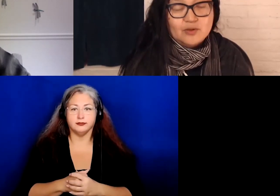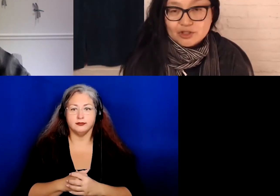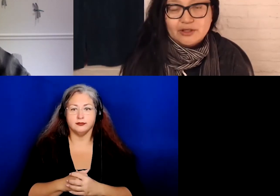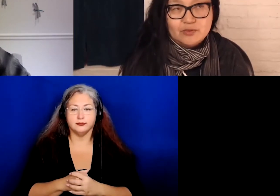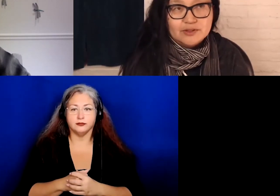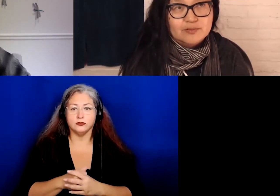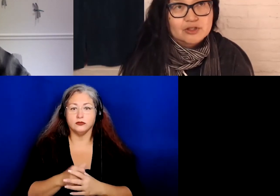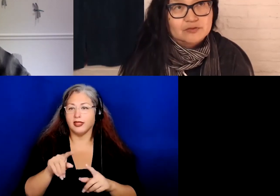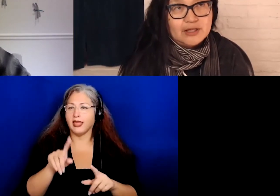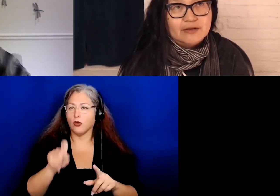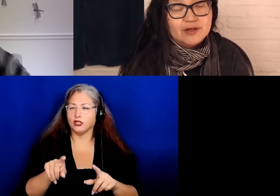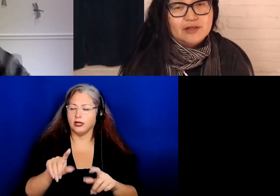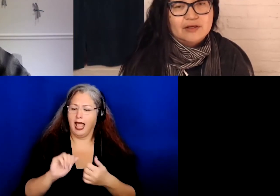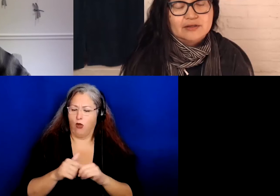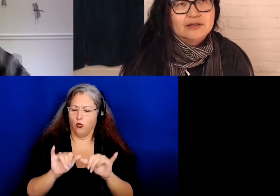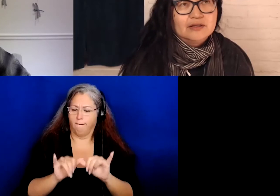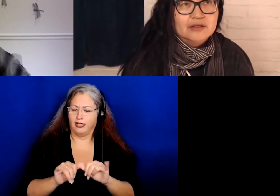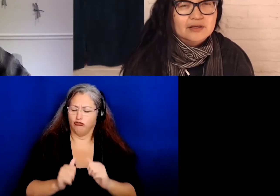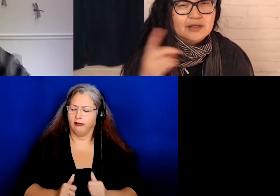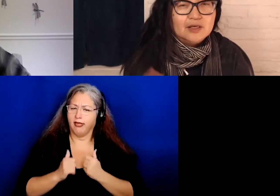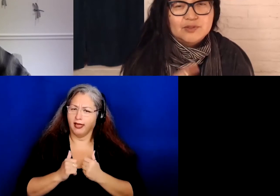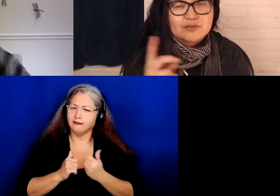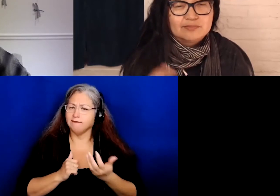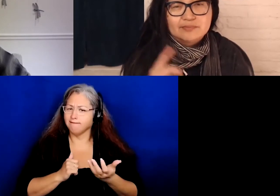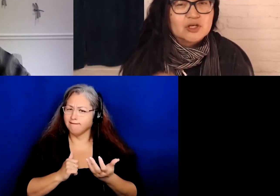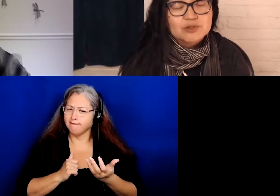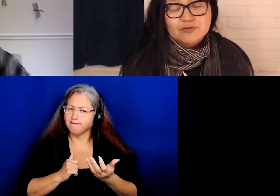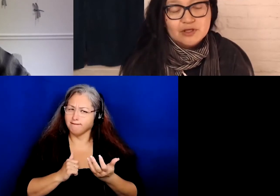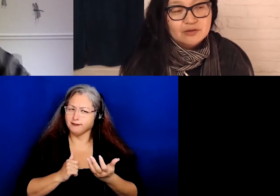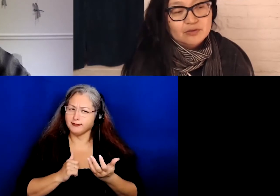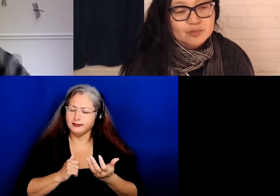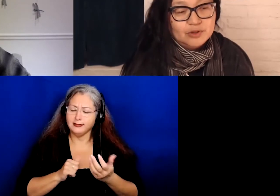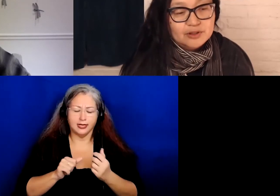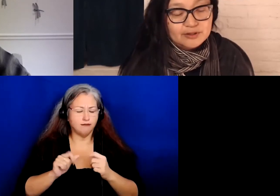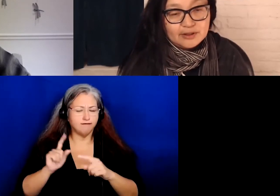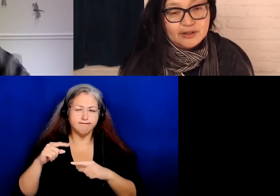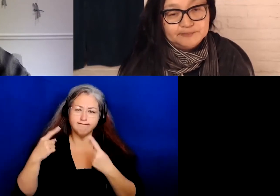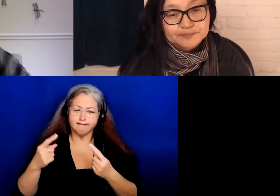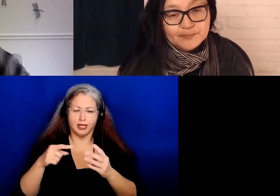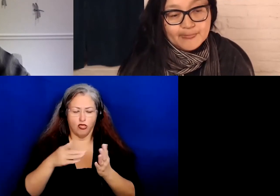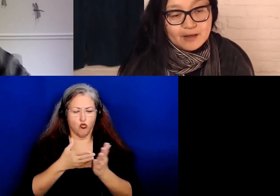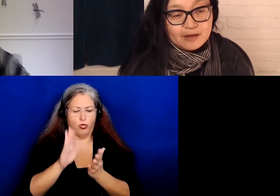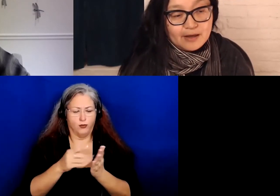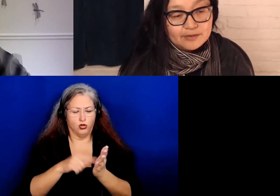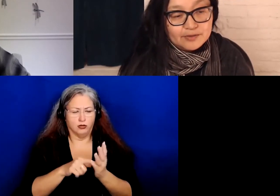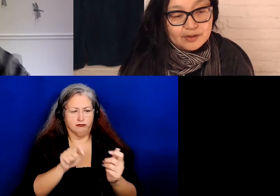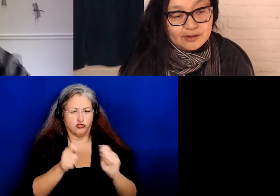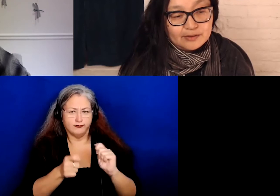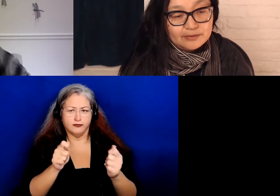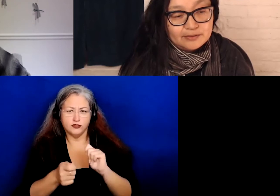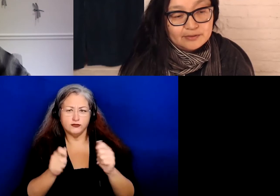that question, like, what is the measure of a life, I think keeps shape-shifting through the book